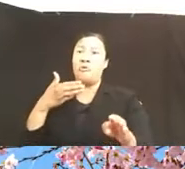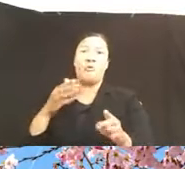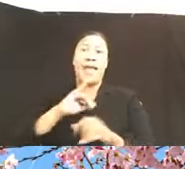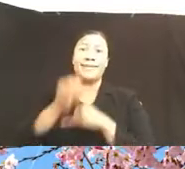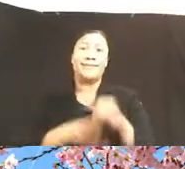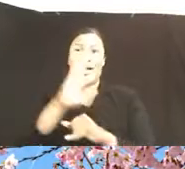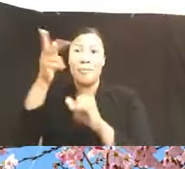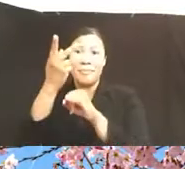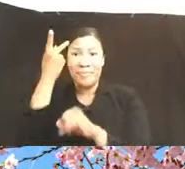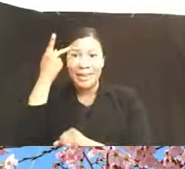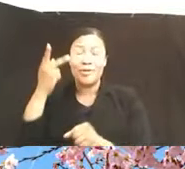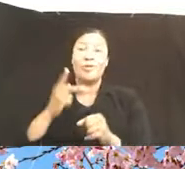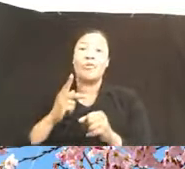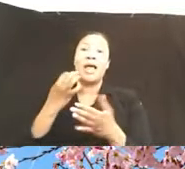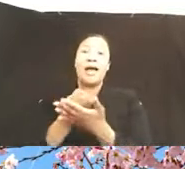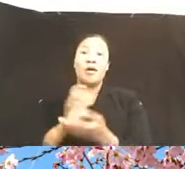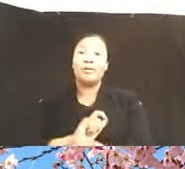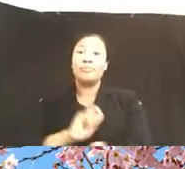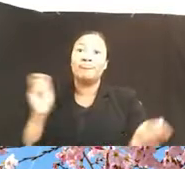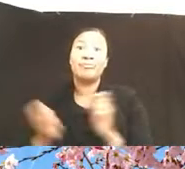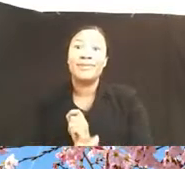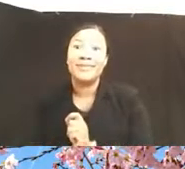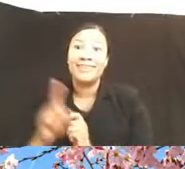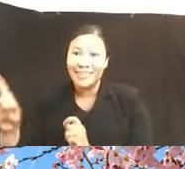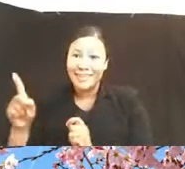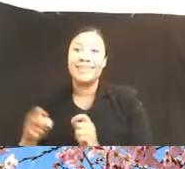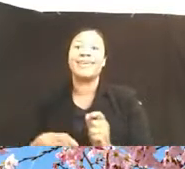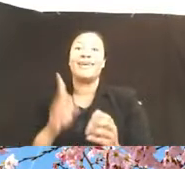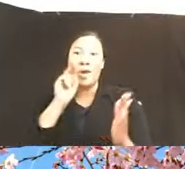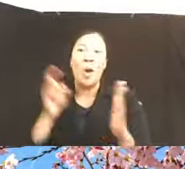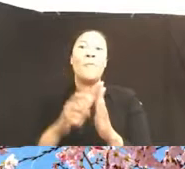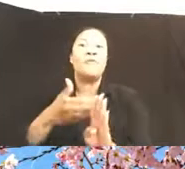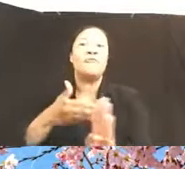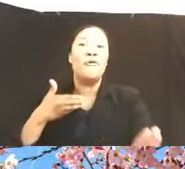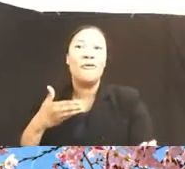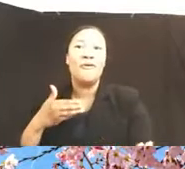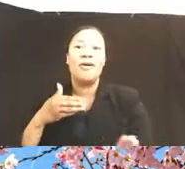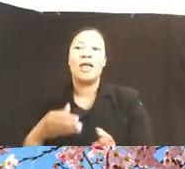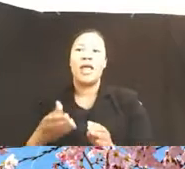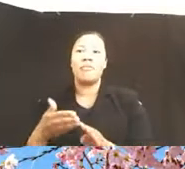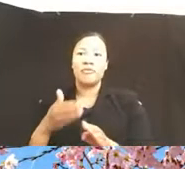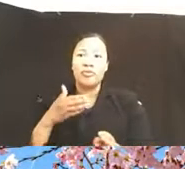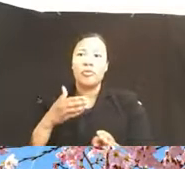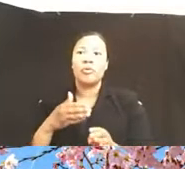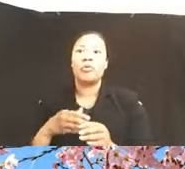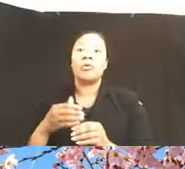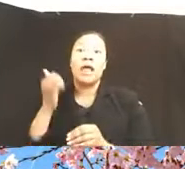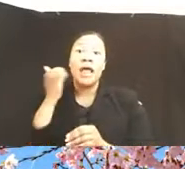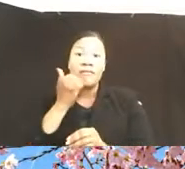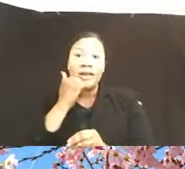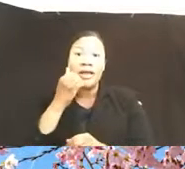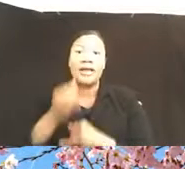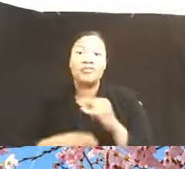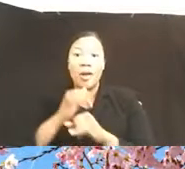political economy or the movement from quote unquote everyday international political economy or even